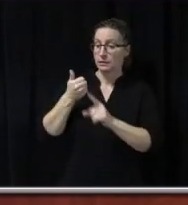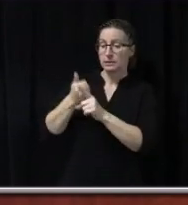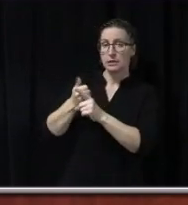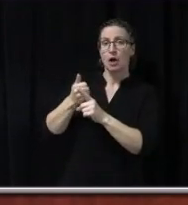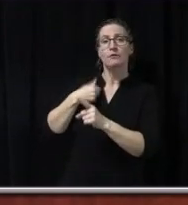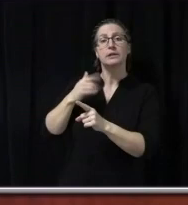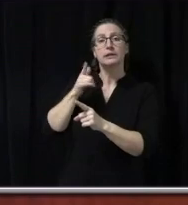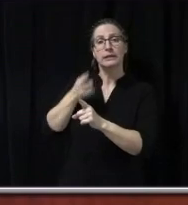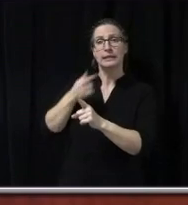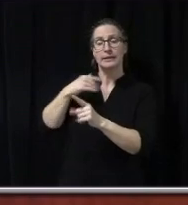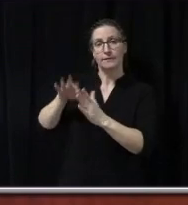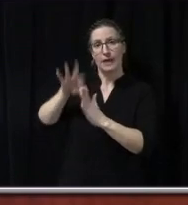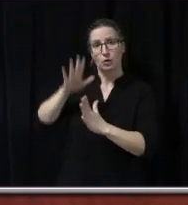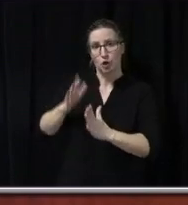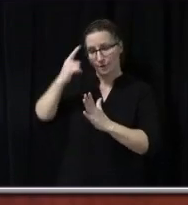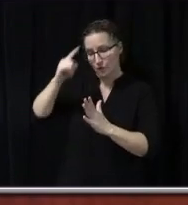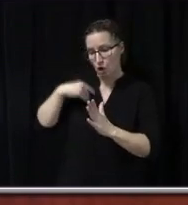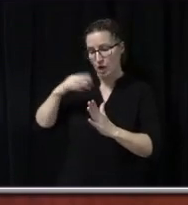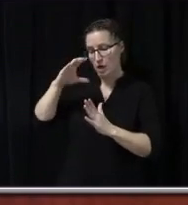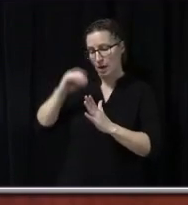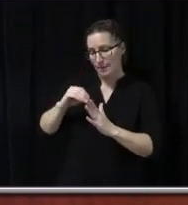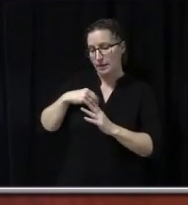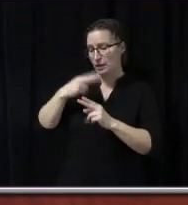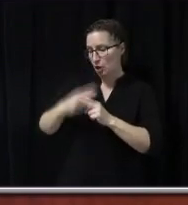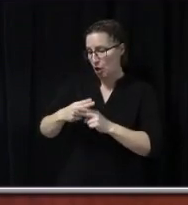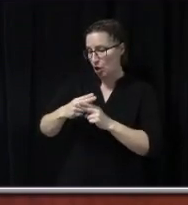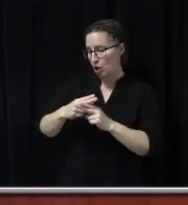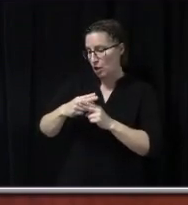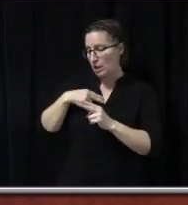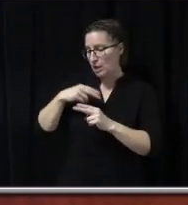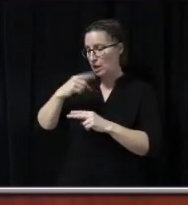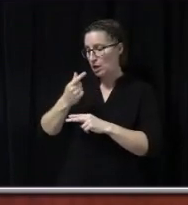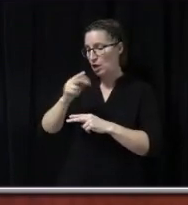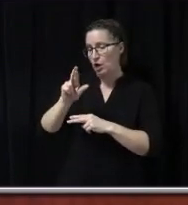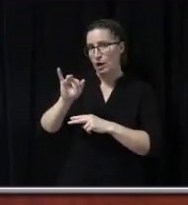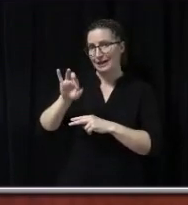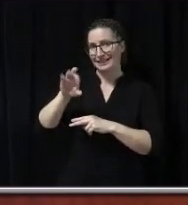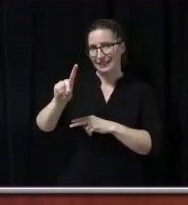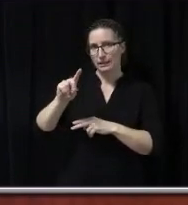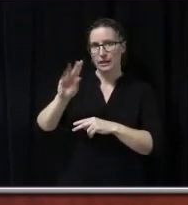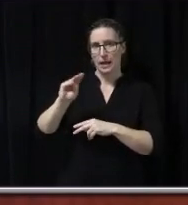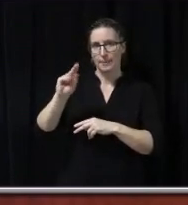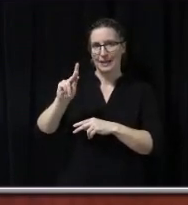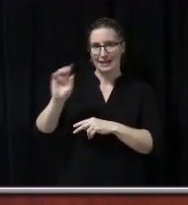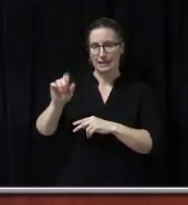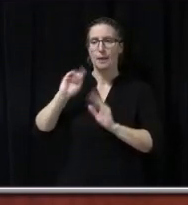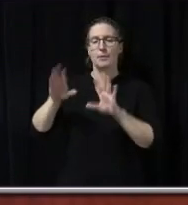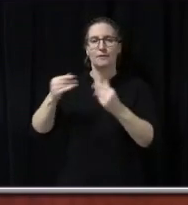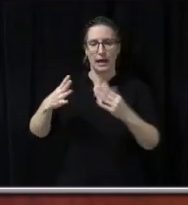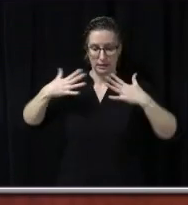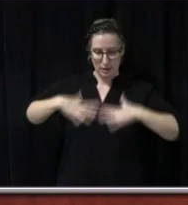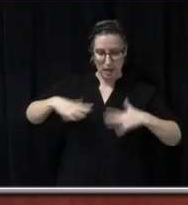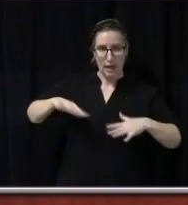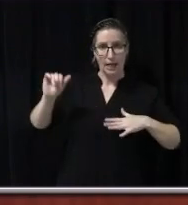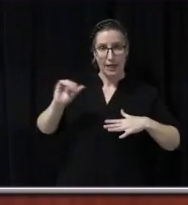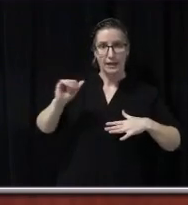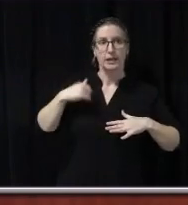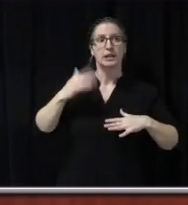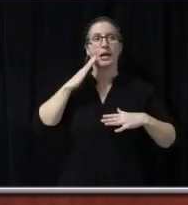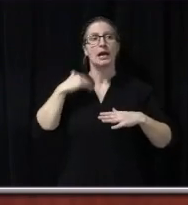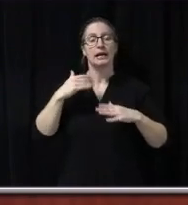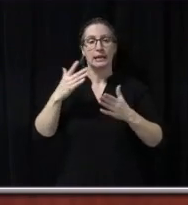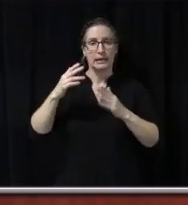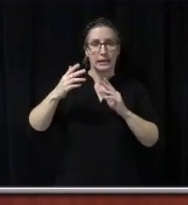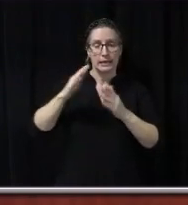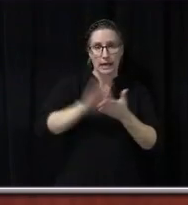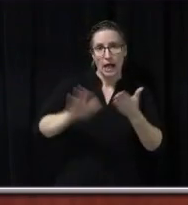founder and owner of the company The Grind MKE, which provides athletic apparel, sports management, college recruitment,